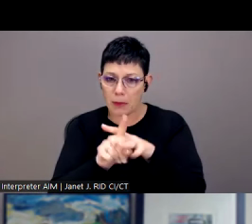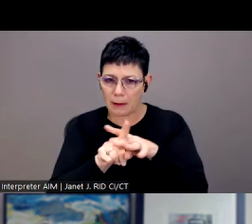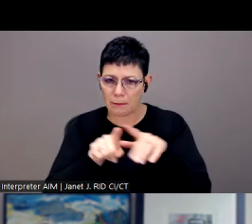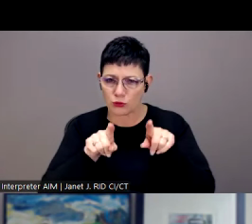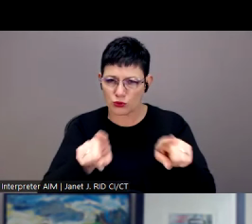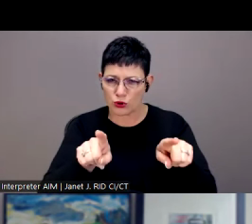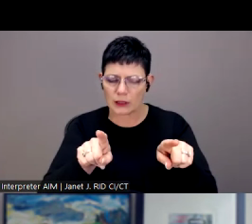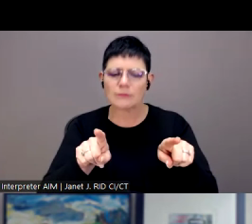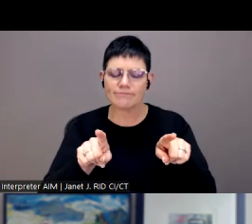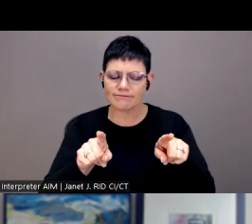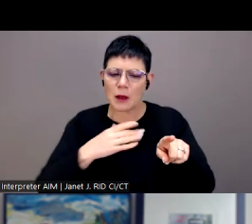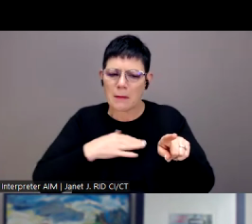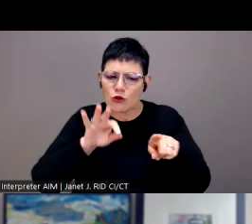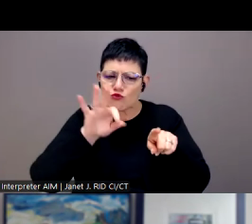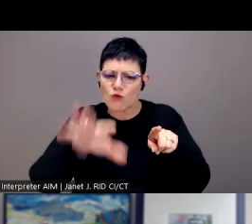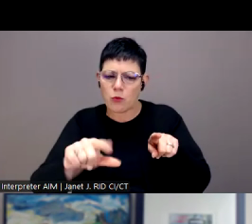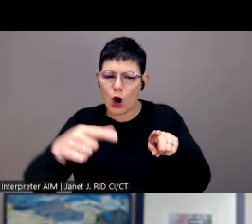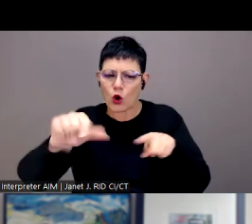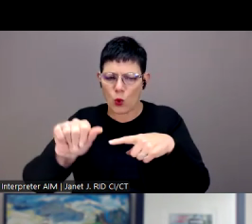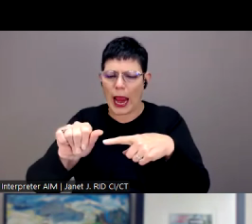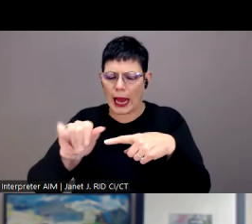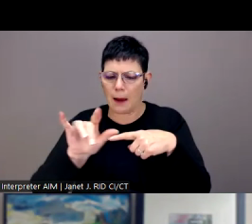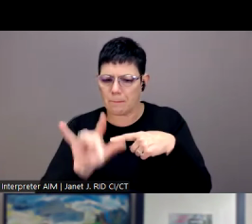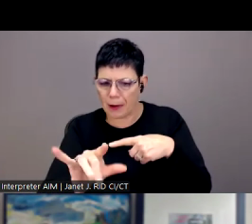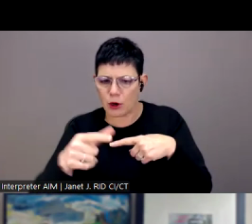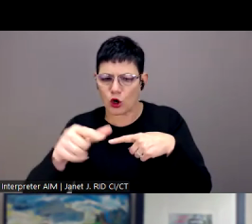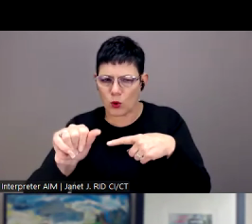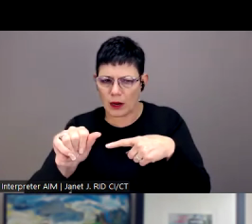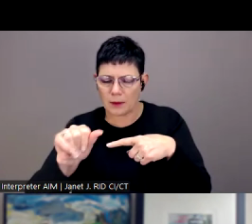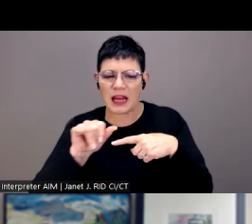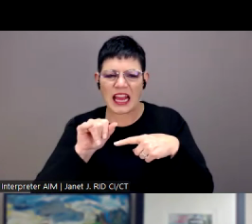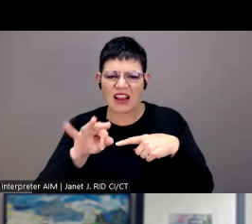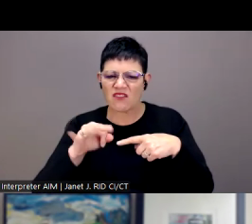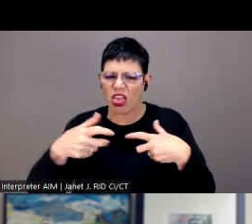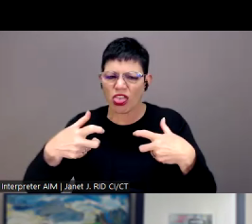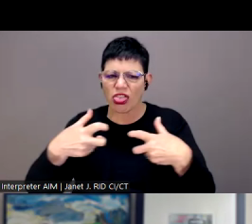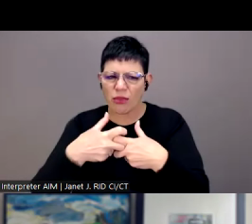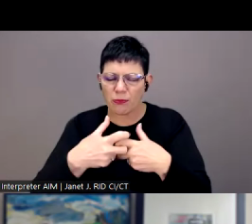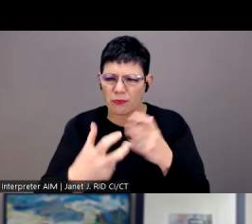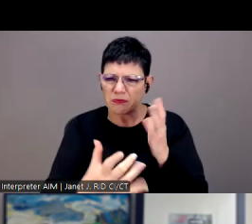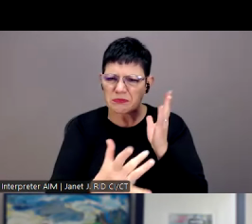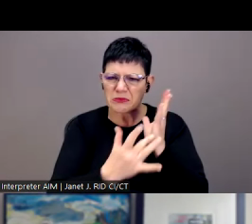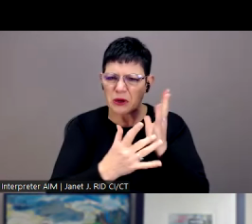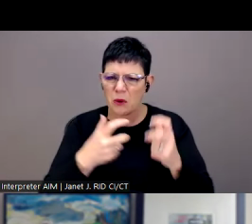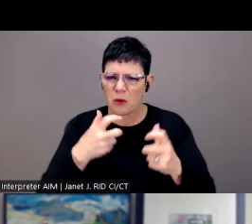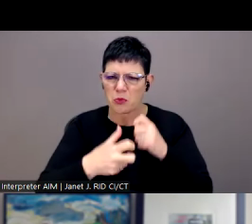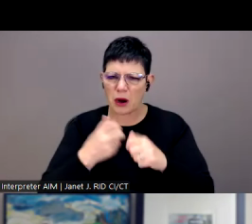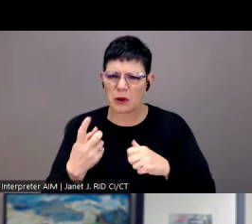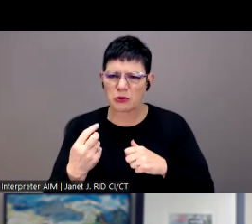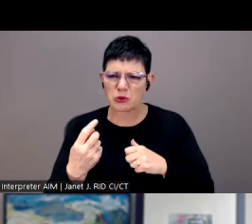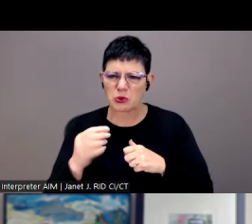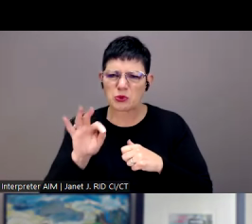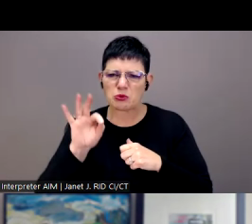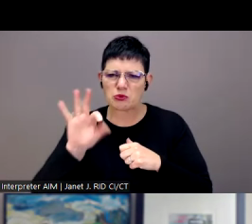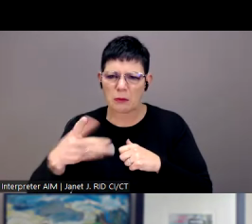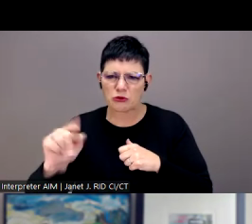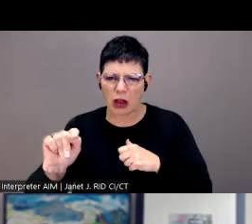we'd love it if you would put those in the Q&A. If you're having any technical issues, please do put those in the